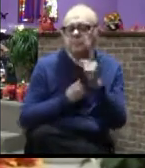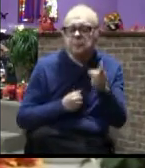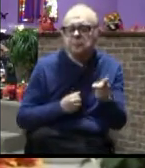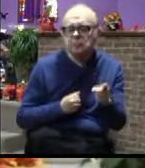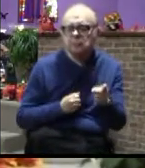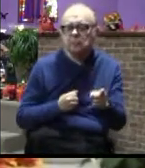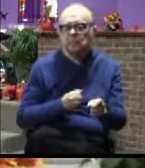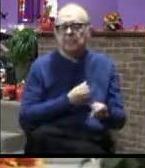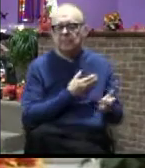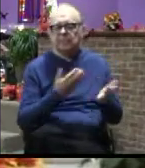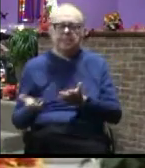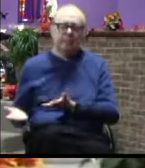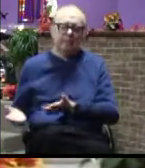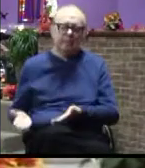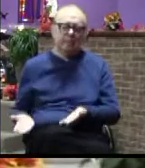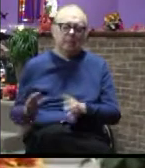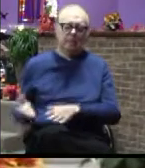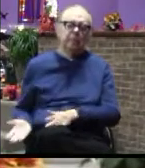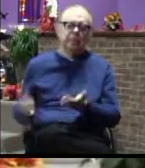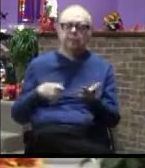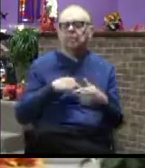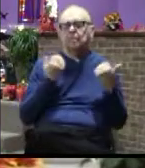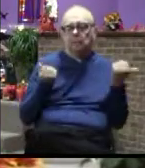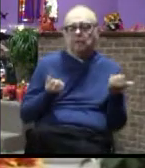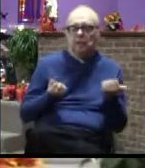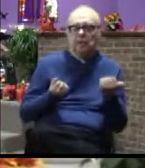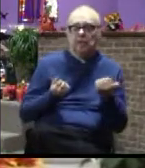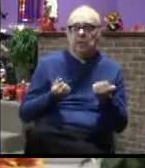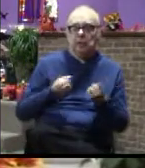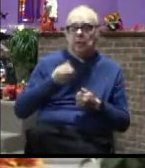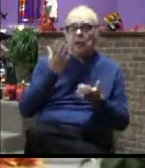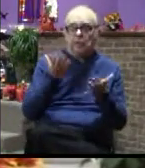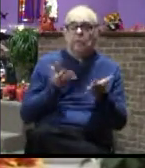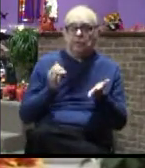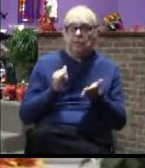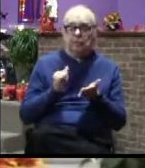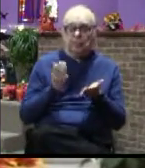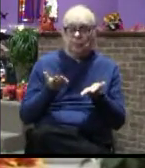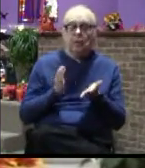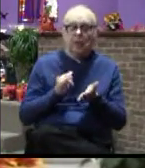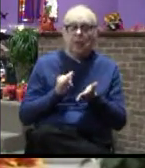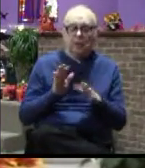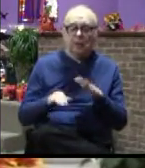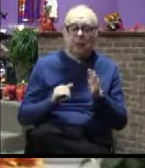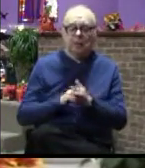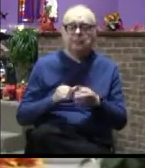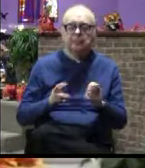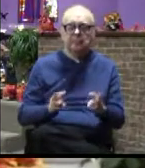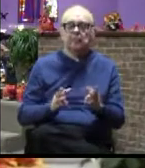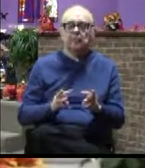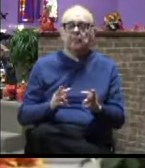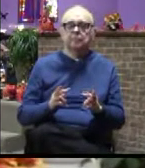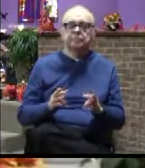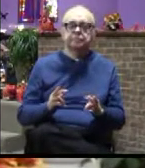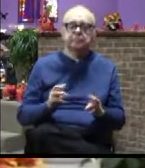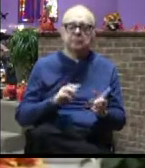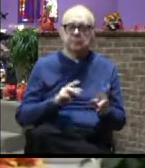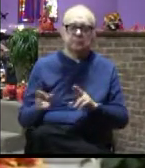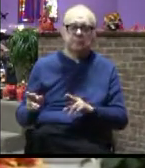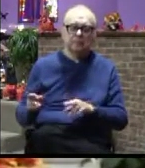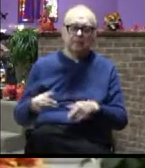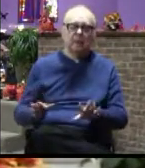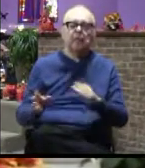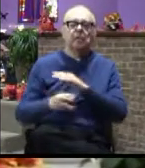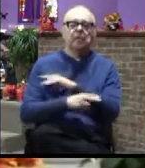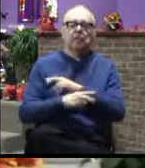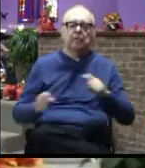God loves you to bring you from death to life. And he wants you to walk that way. We are letting the